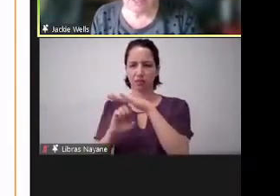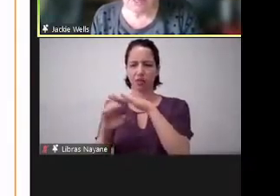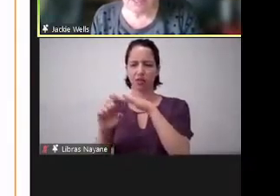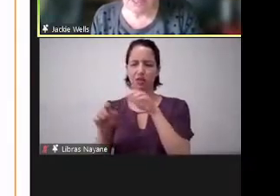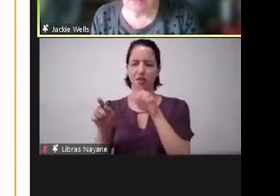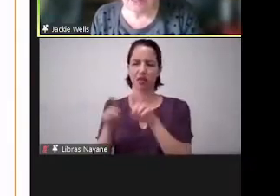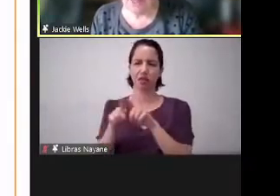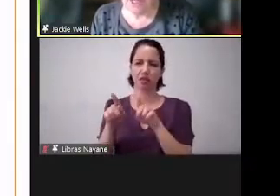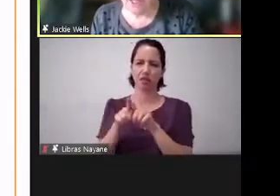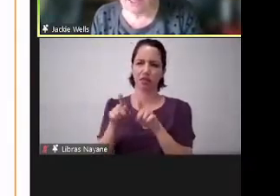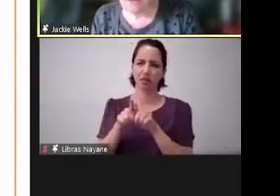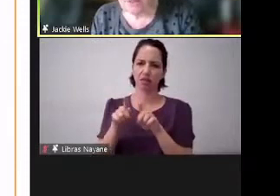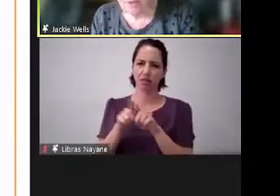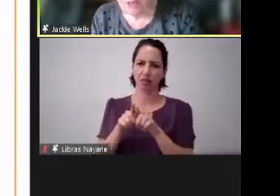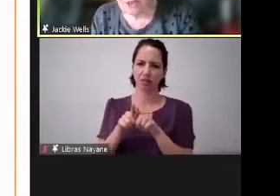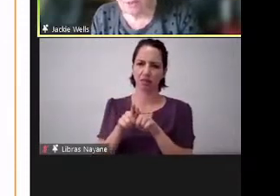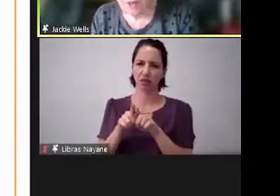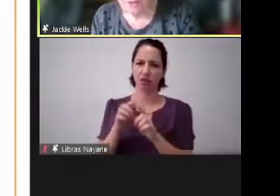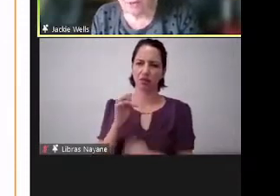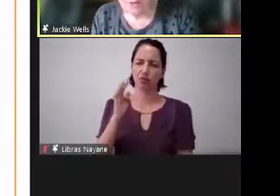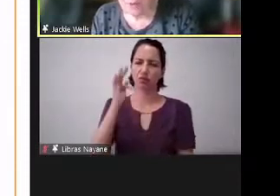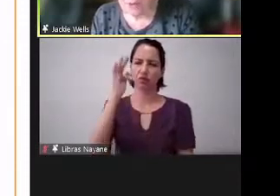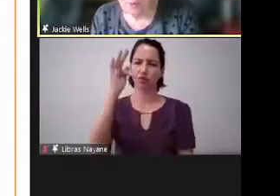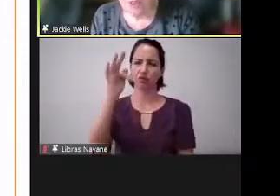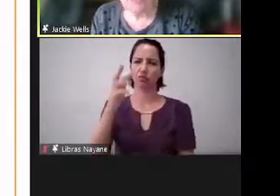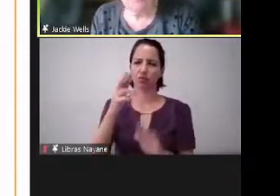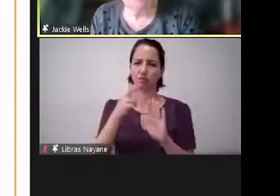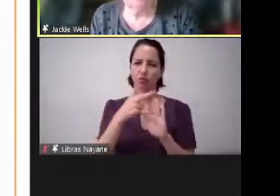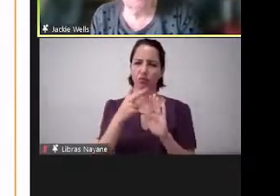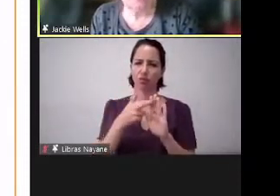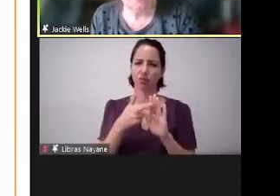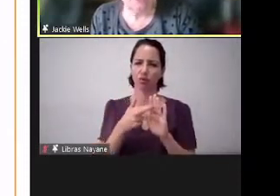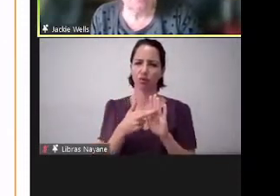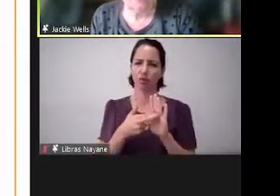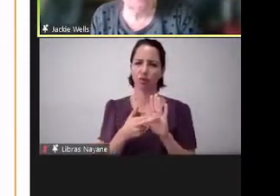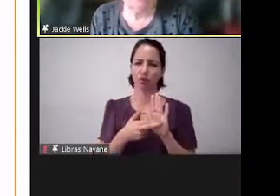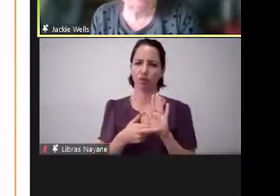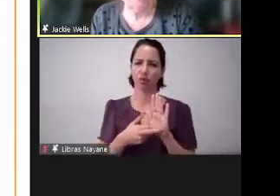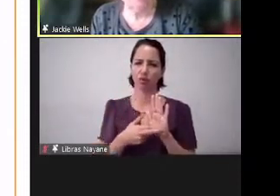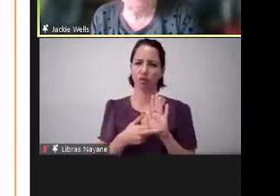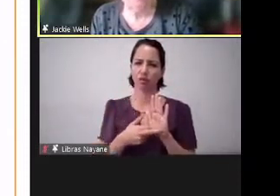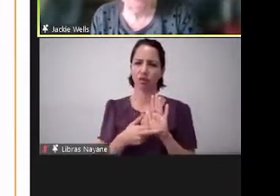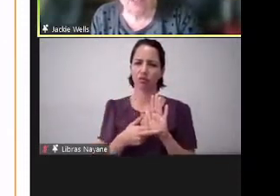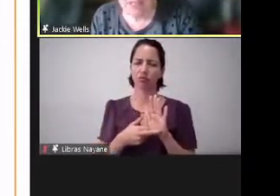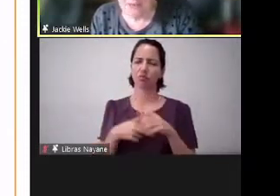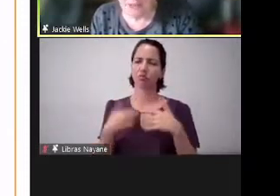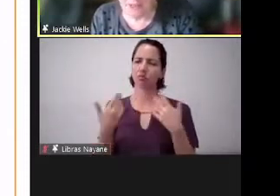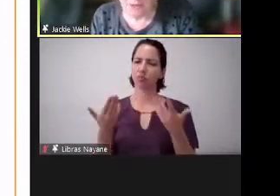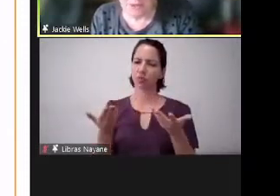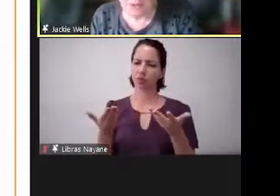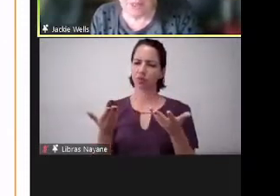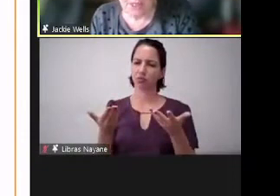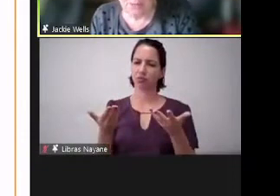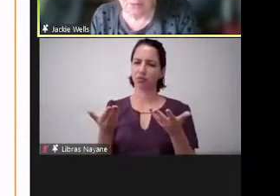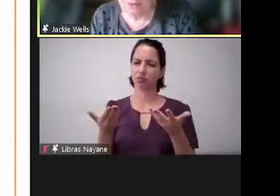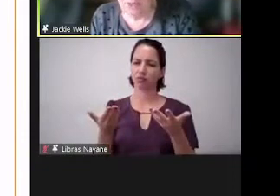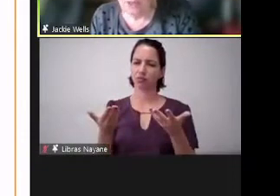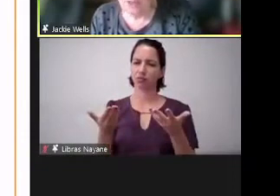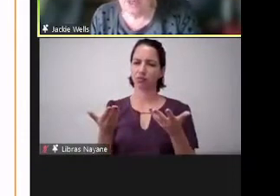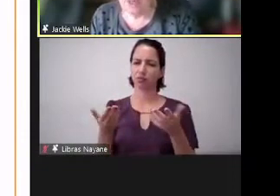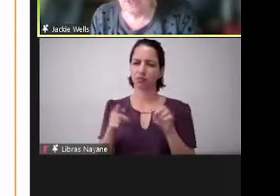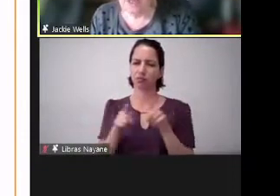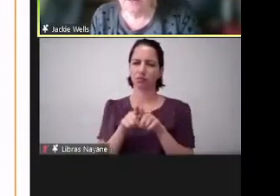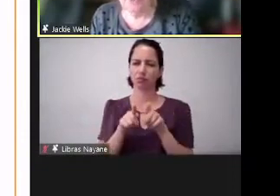applied to DB schemes. And it was questioned whether it would be sustainable and whether people would believe that it was